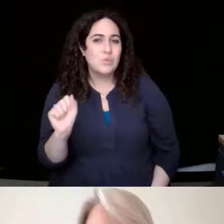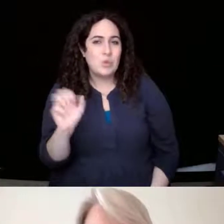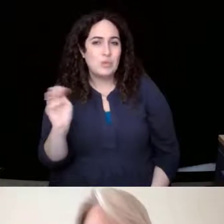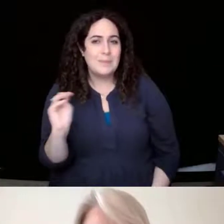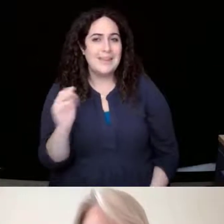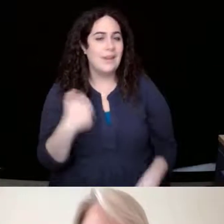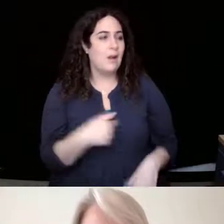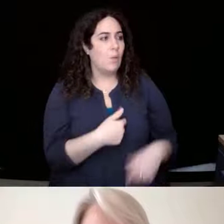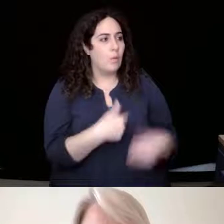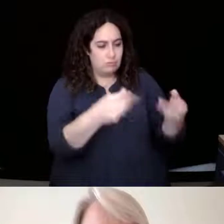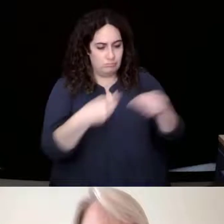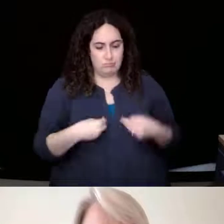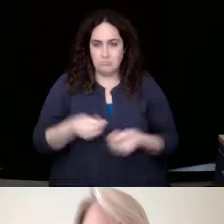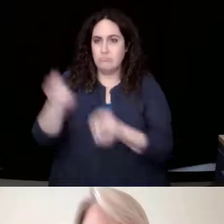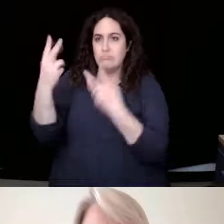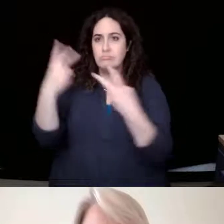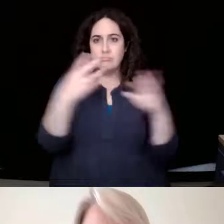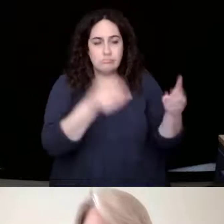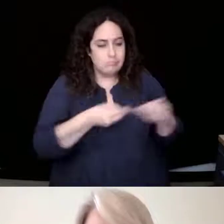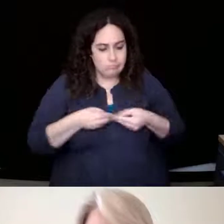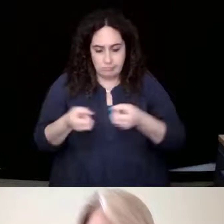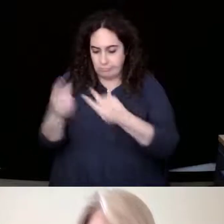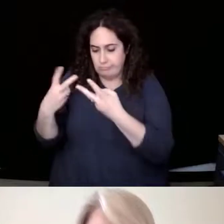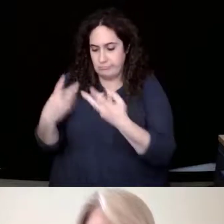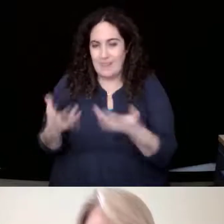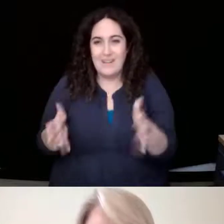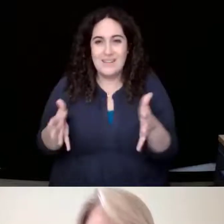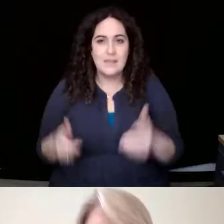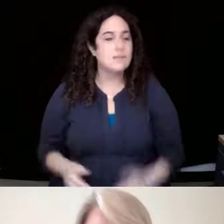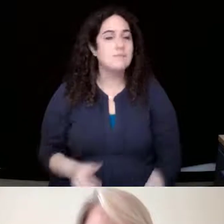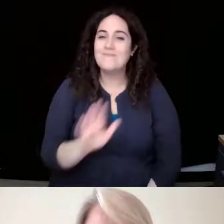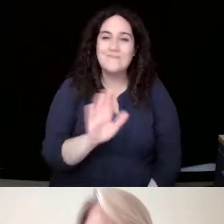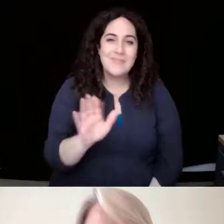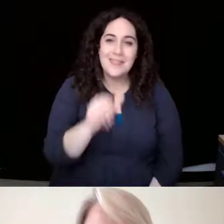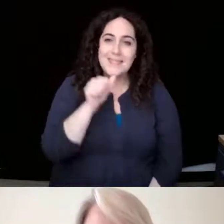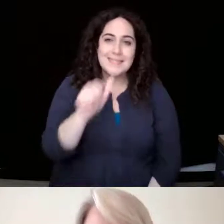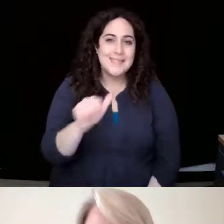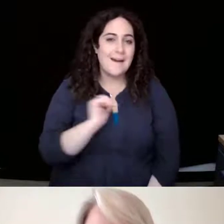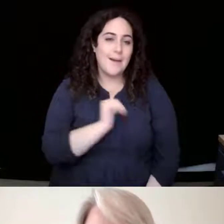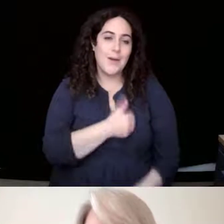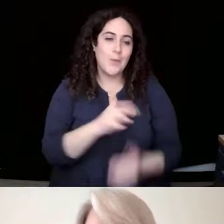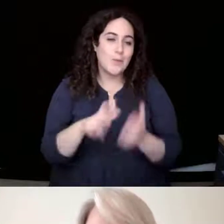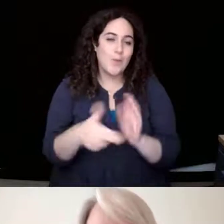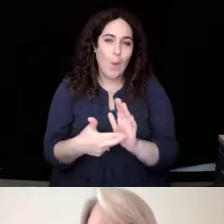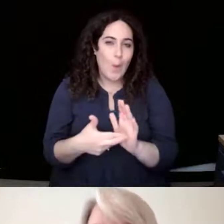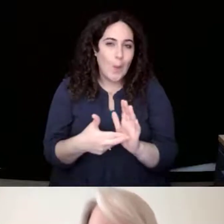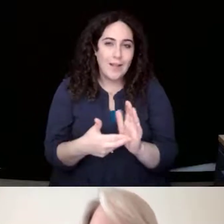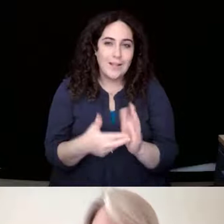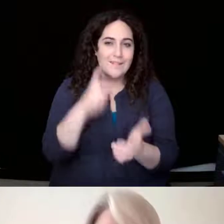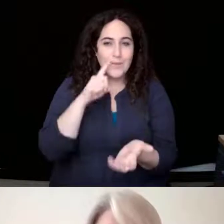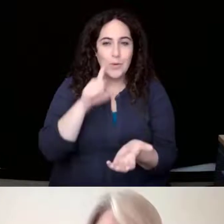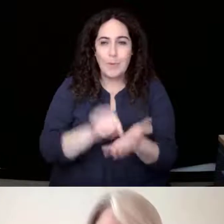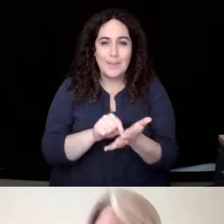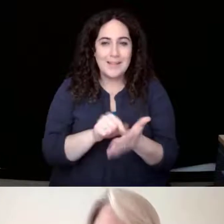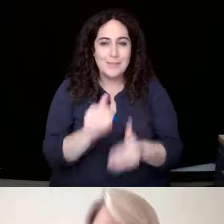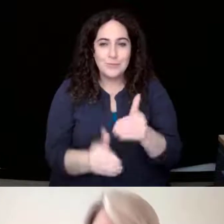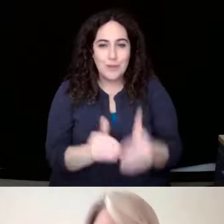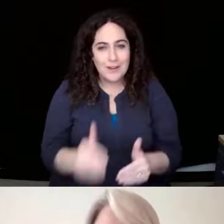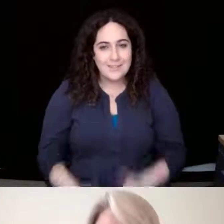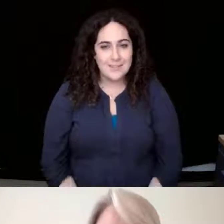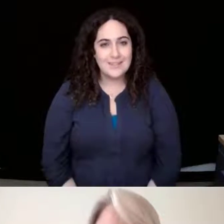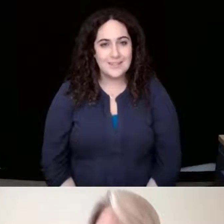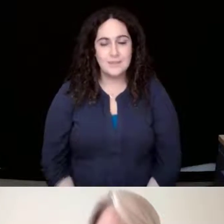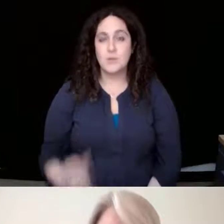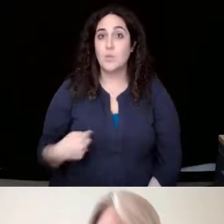really disclaiming the role that we're seeking to have in the publication process, which is to provide dissemination of